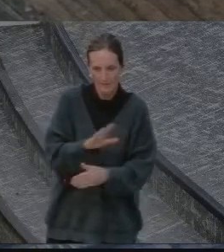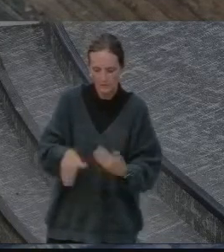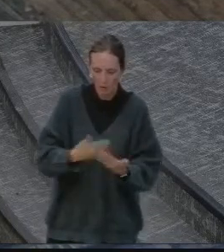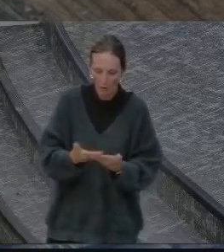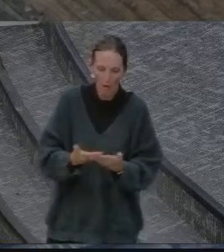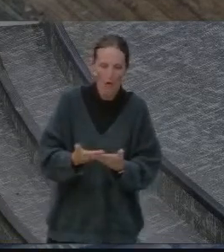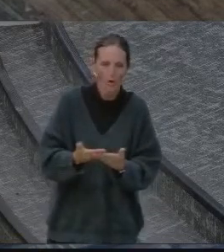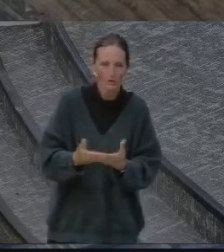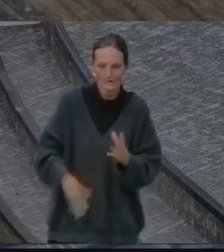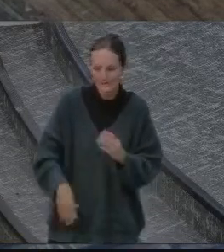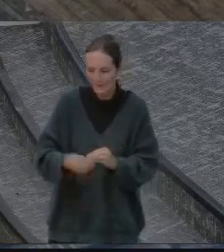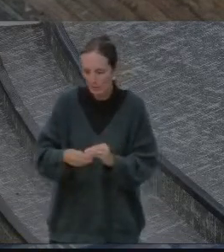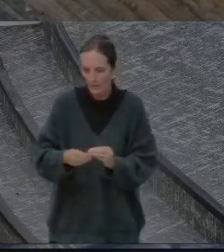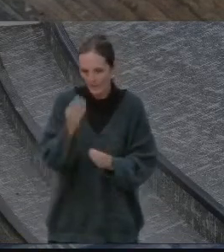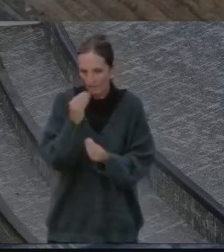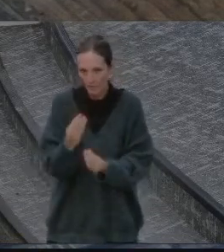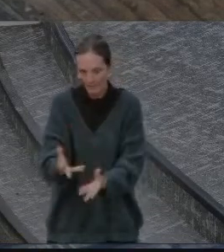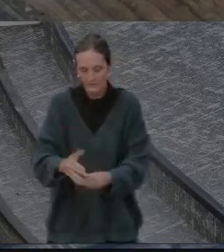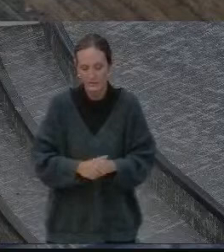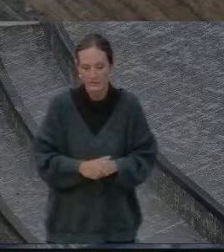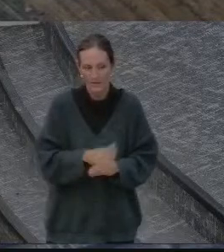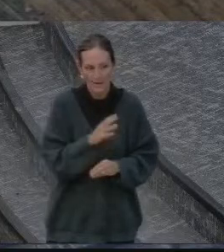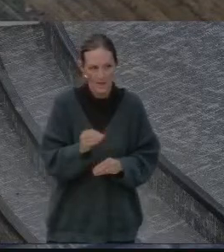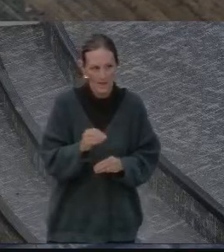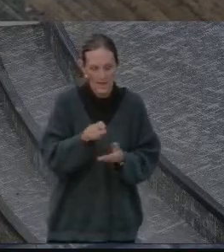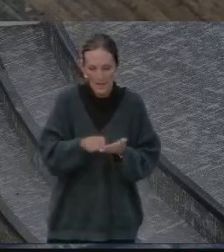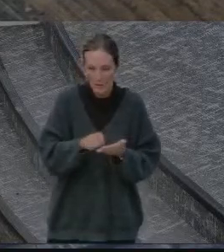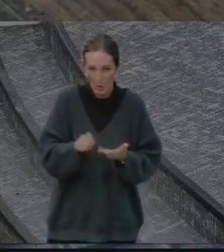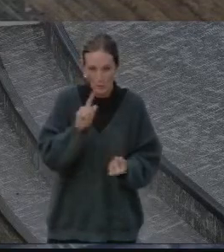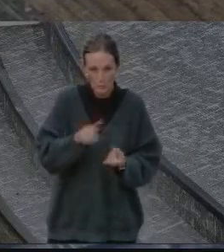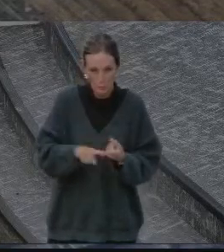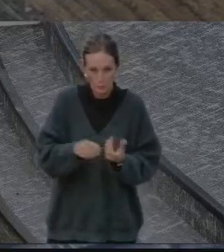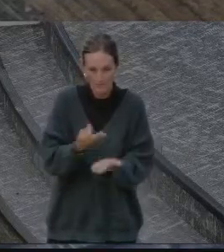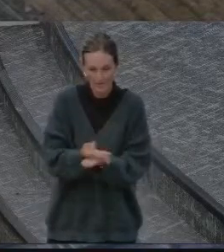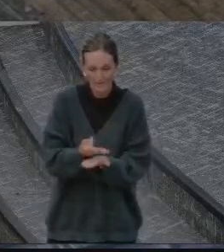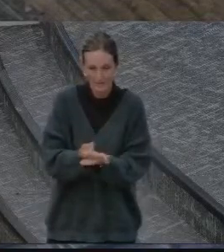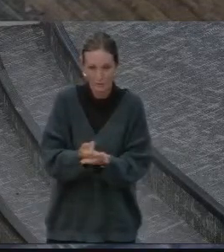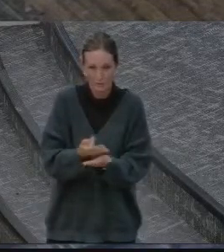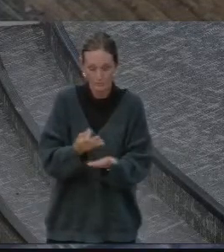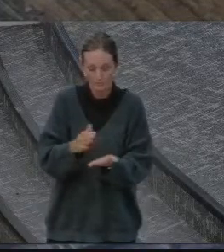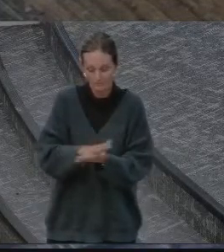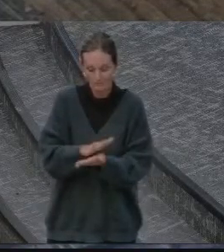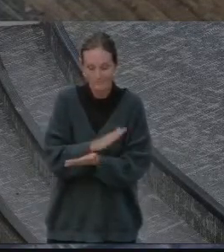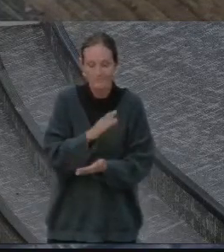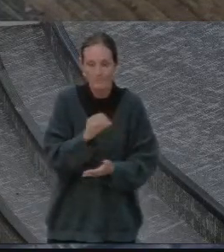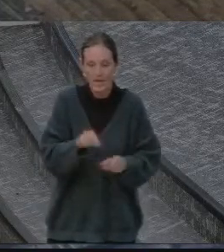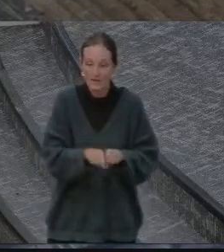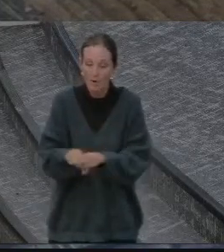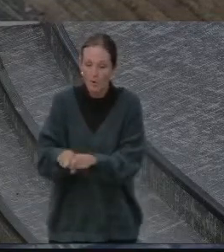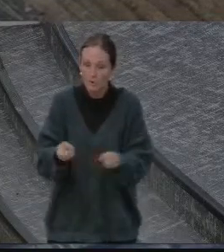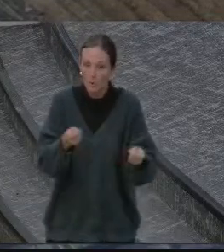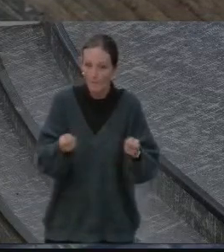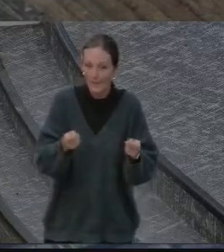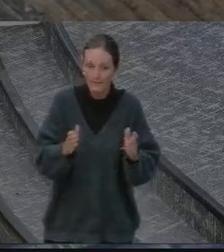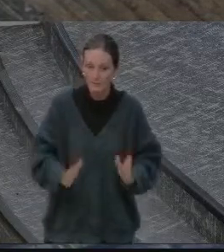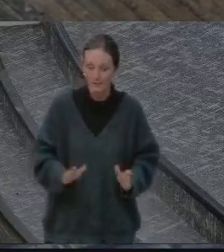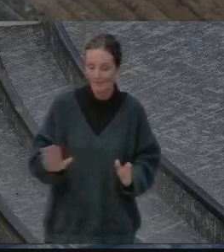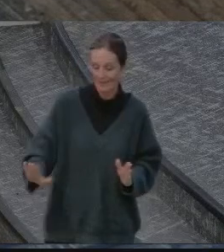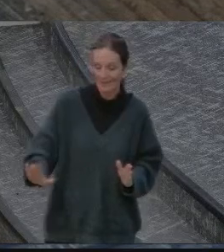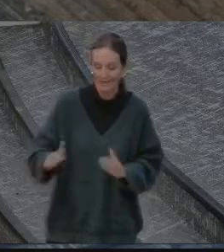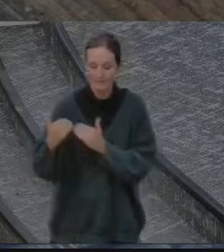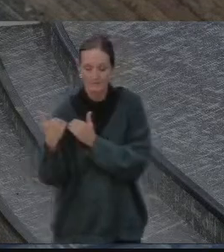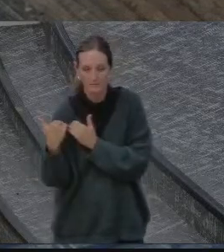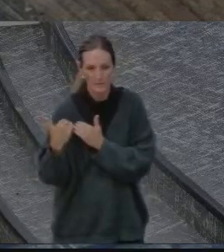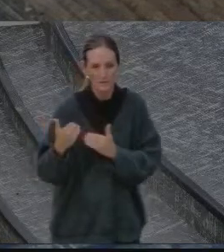information, and notes to the financial statements. It's also management's responsibility to maintain